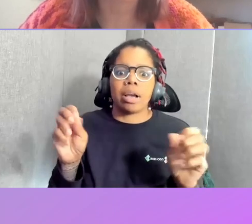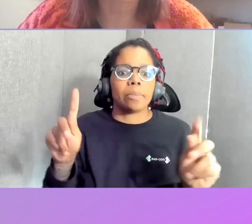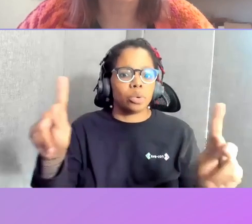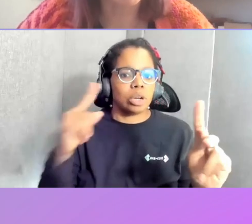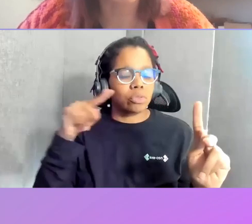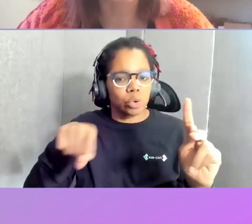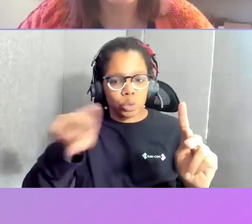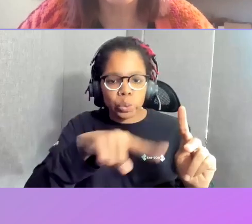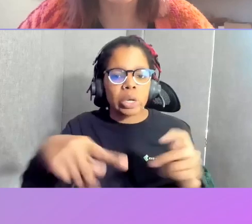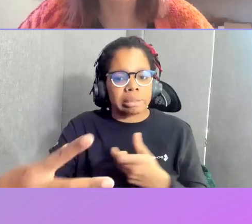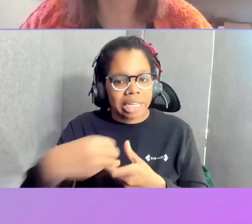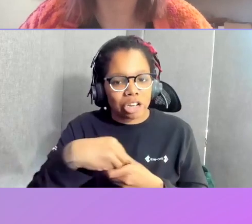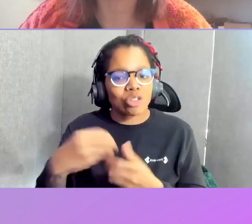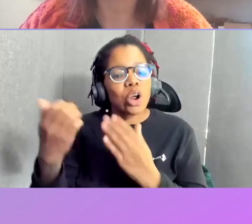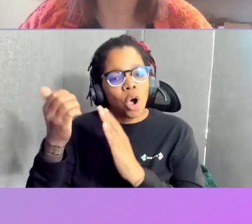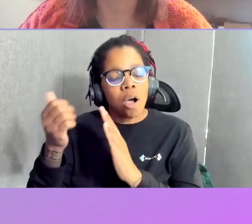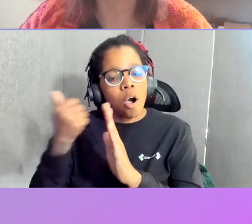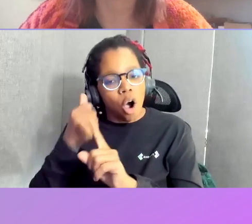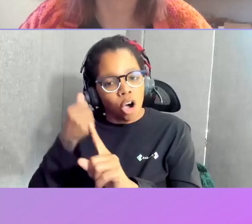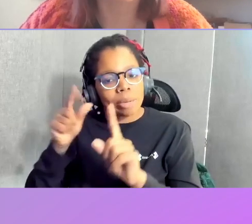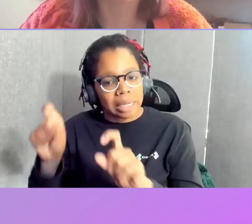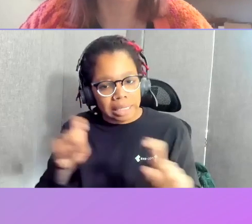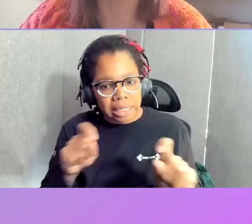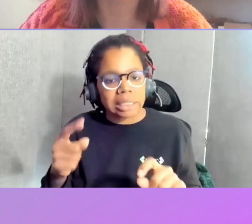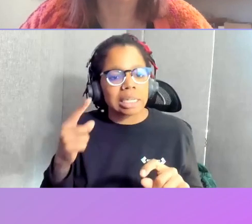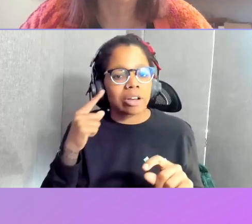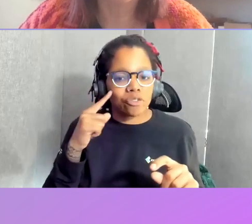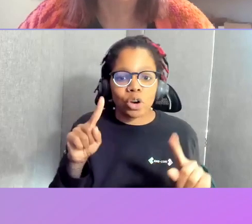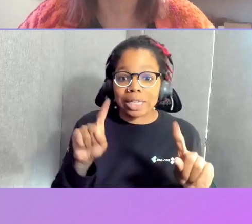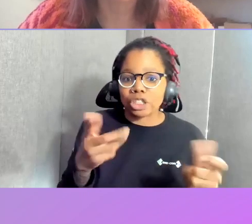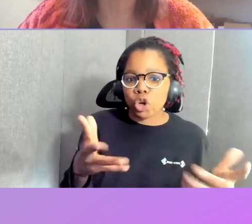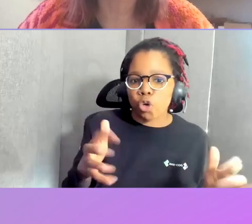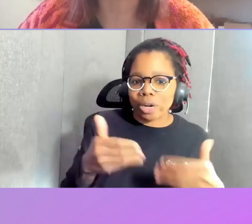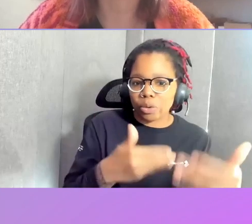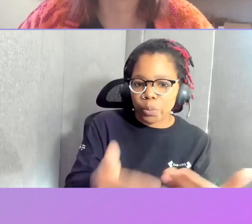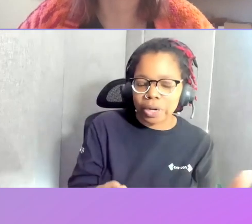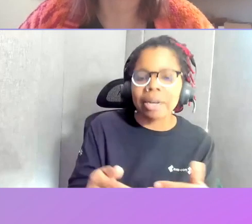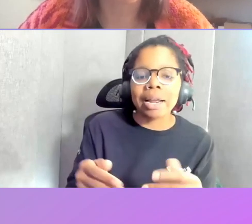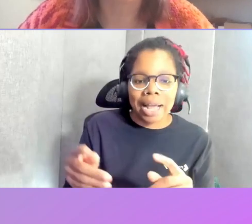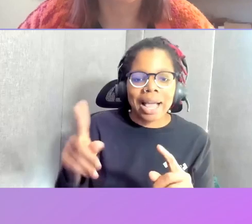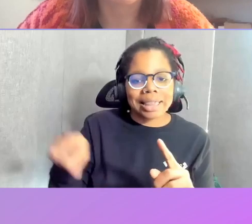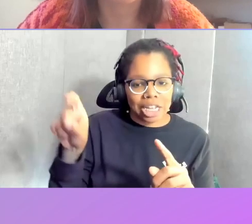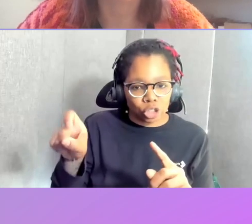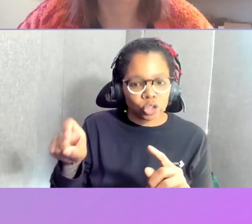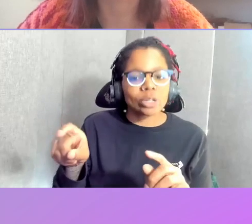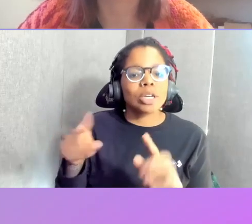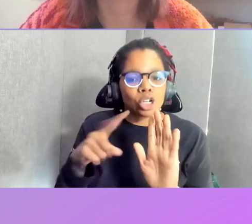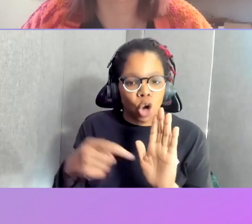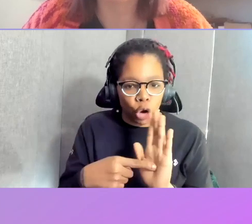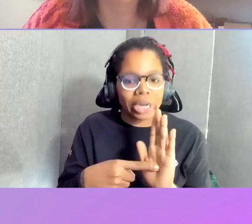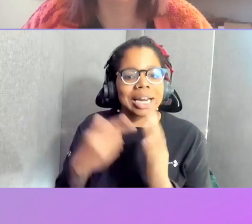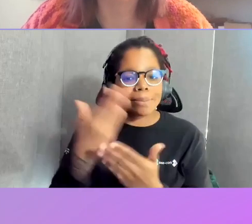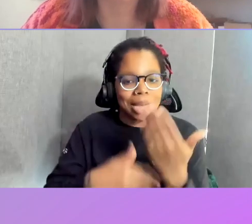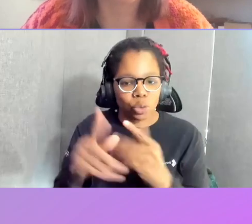for you to integrate automated testing into the test automation that you're already doing. And they too should be doing targeted manual